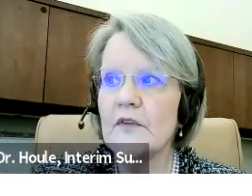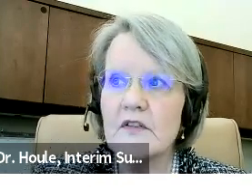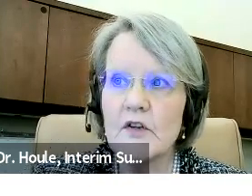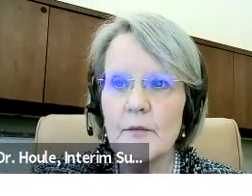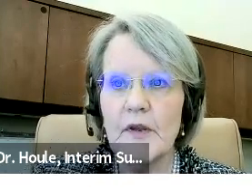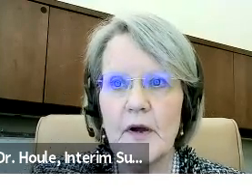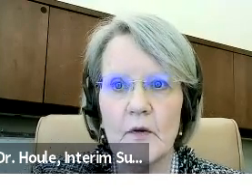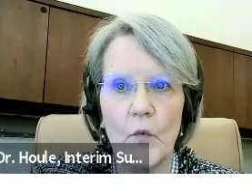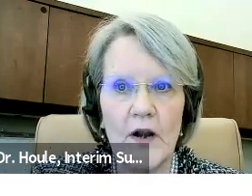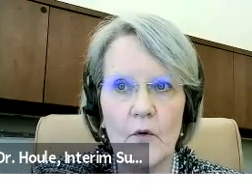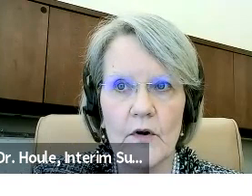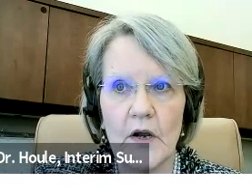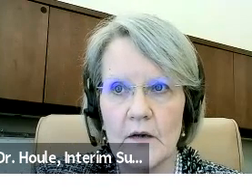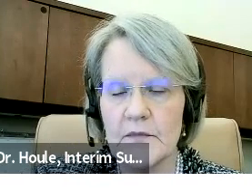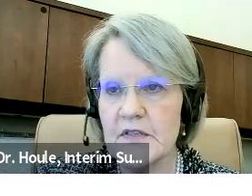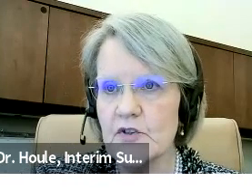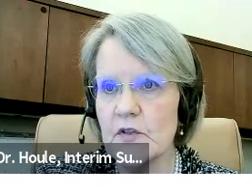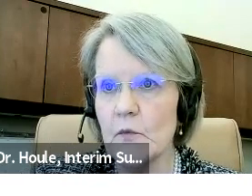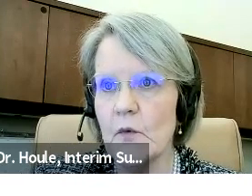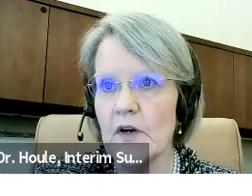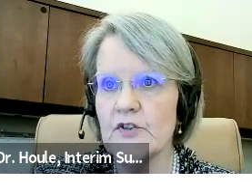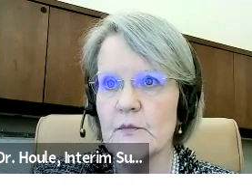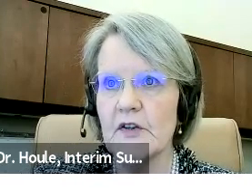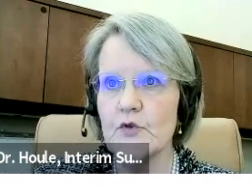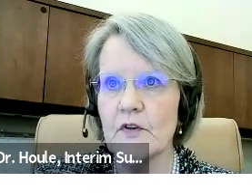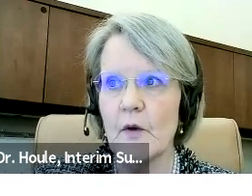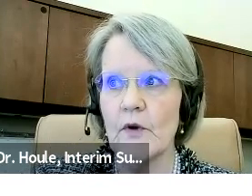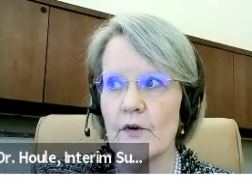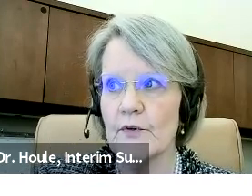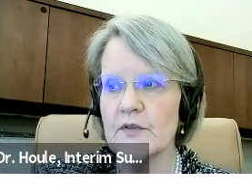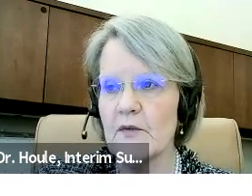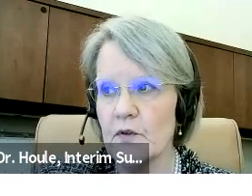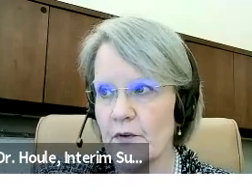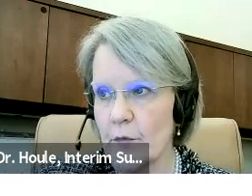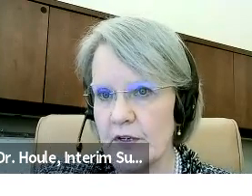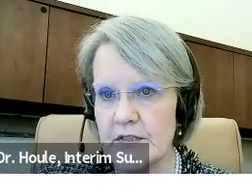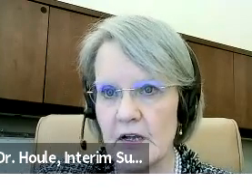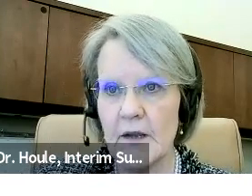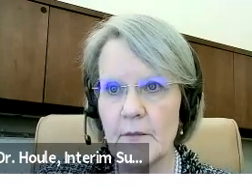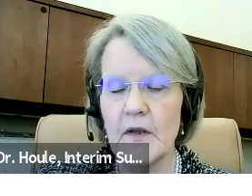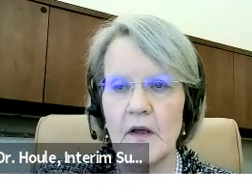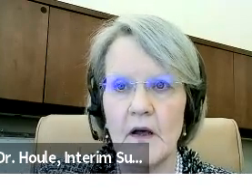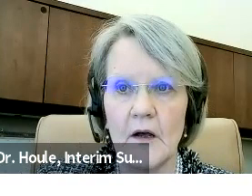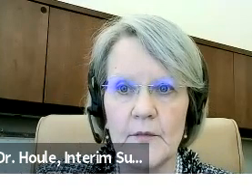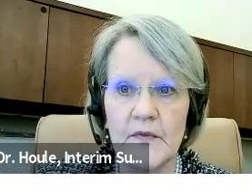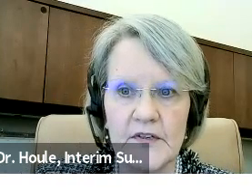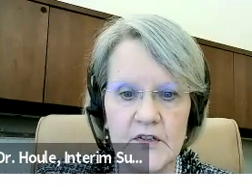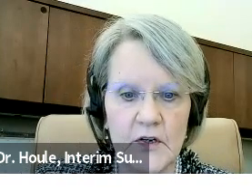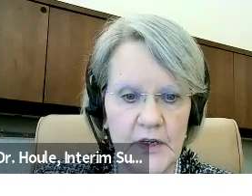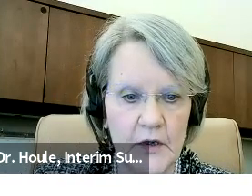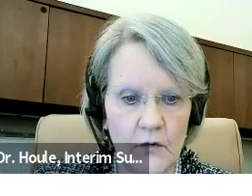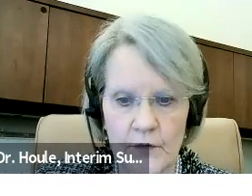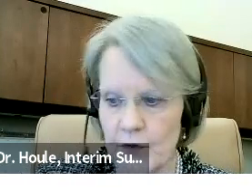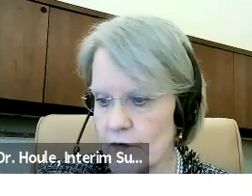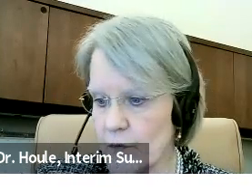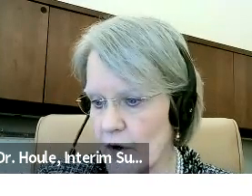again, this is going to be about a 1 hour session. We want to just make sure that we're respectful of everybody's time. It's